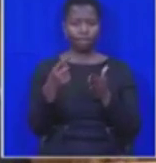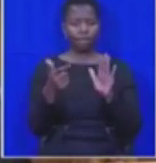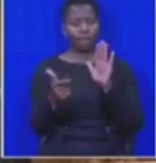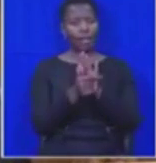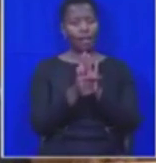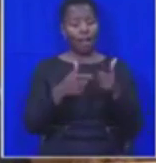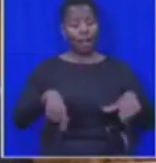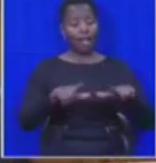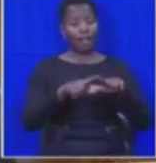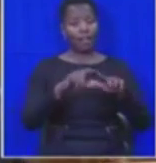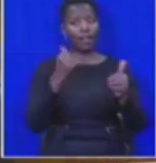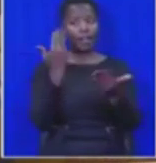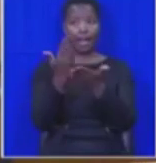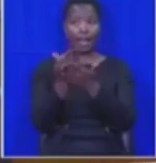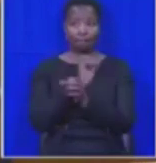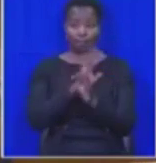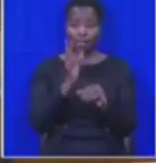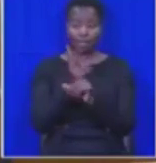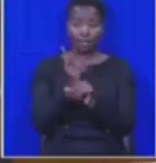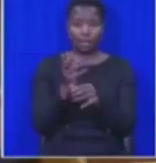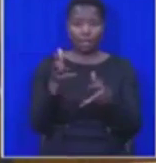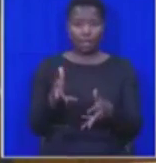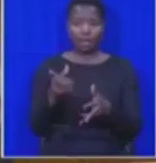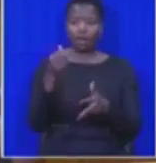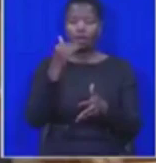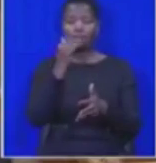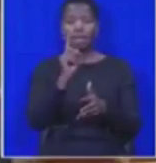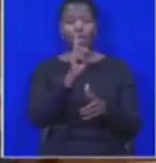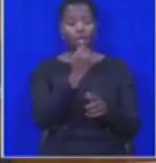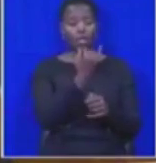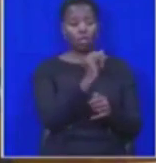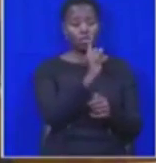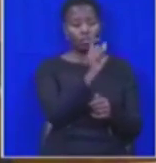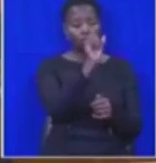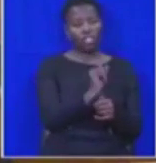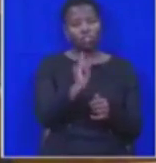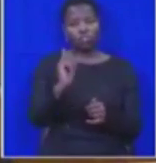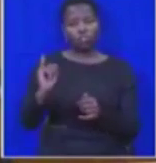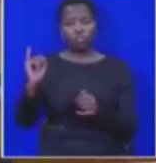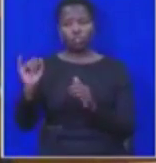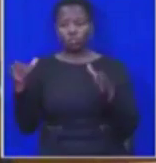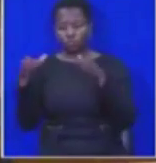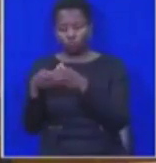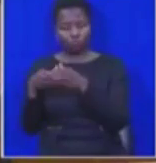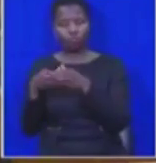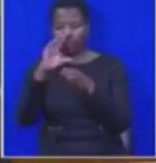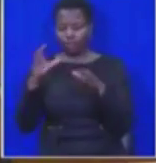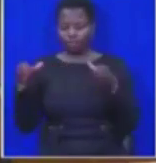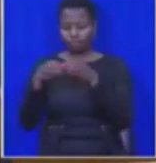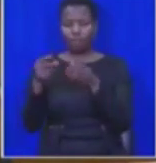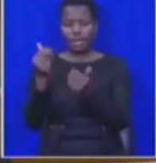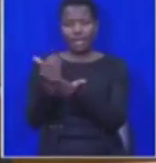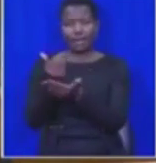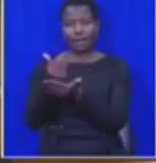claim, rather than them going individually, they must put their resources together and